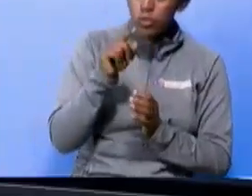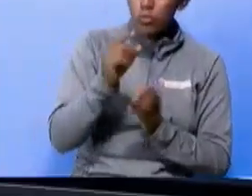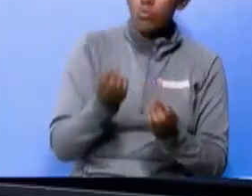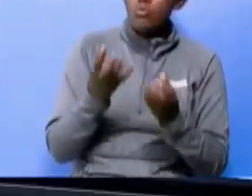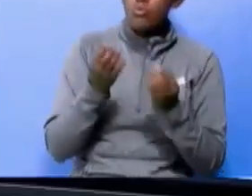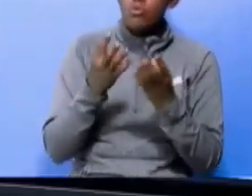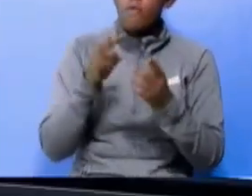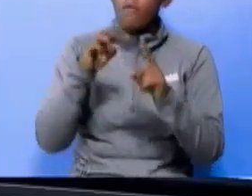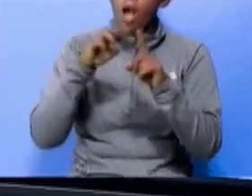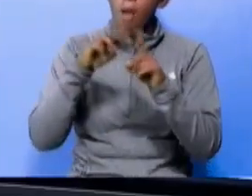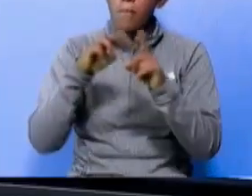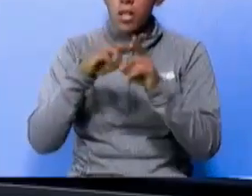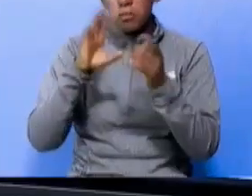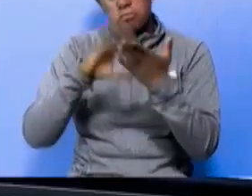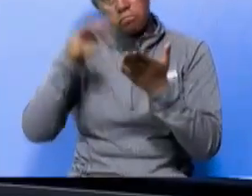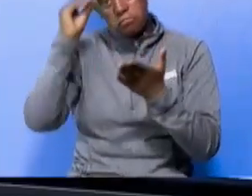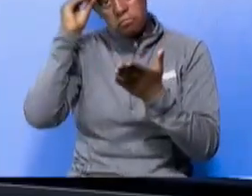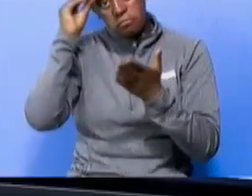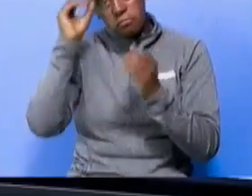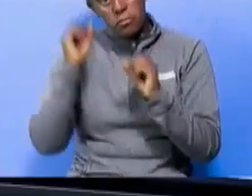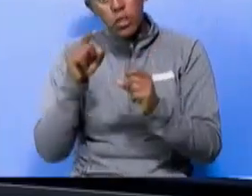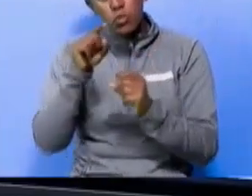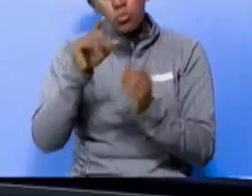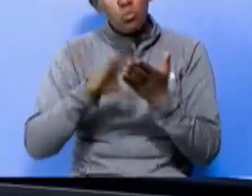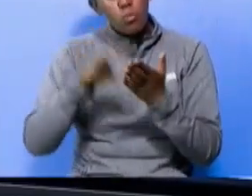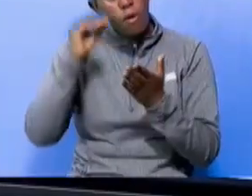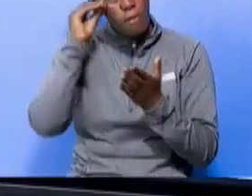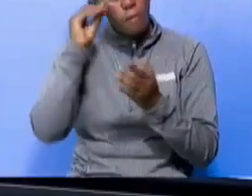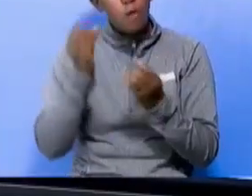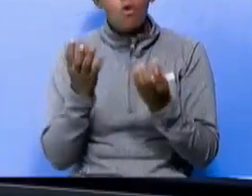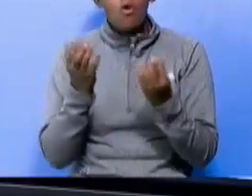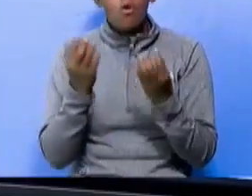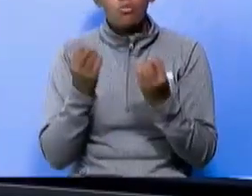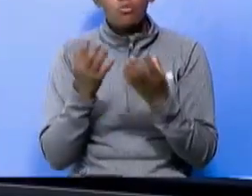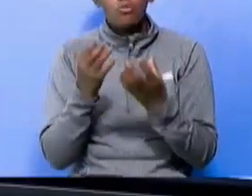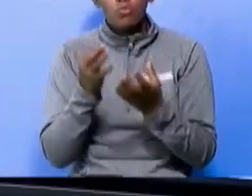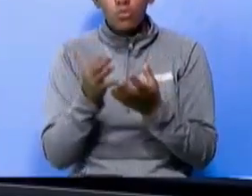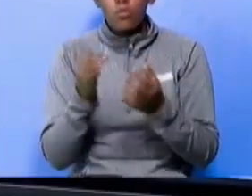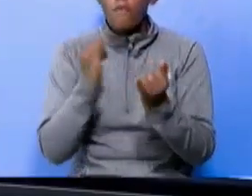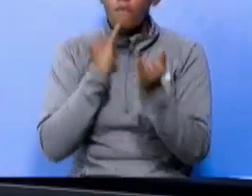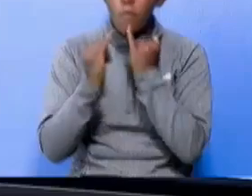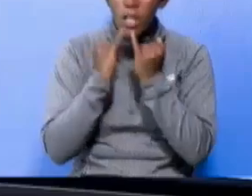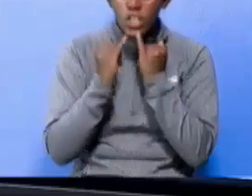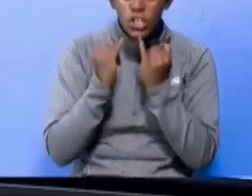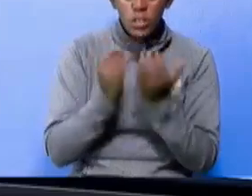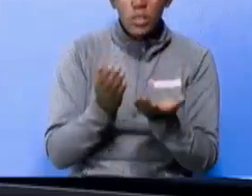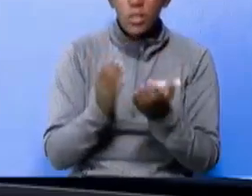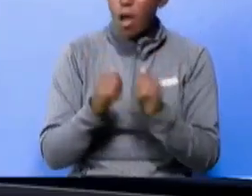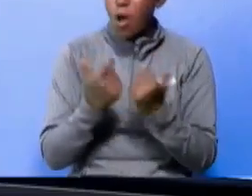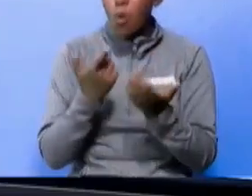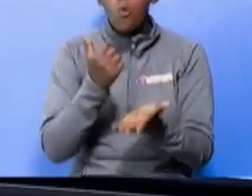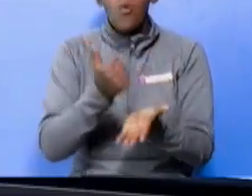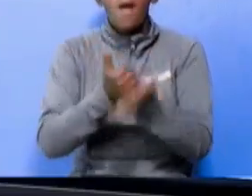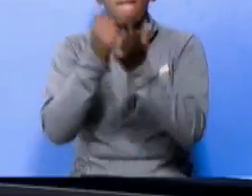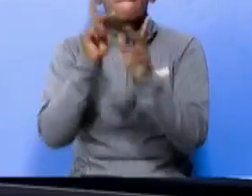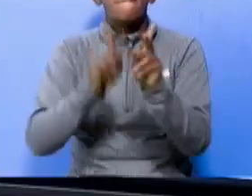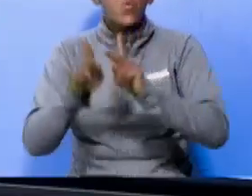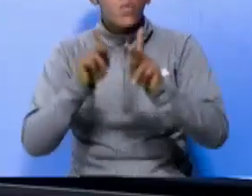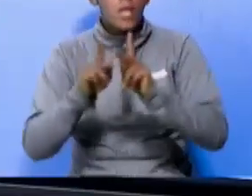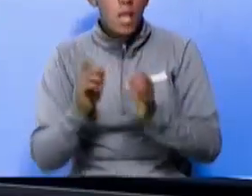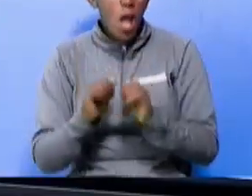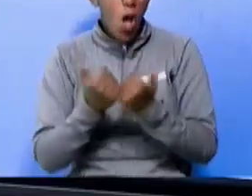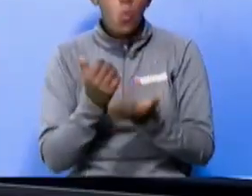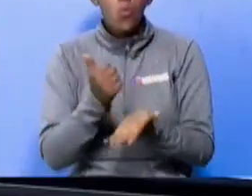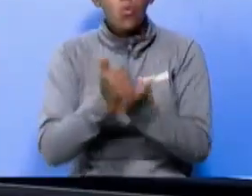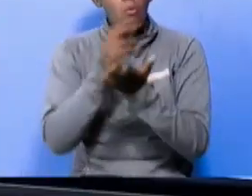of vocabularies. You learn a lot of informations, how to help people, how to